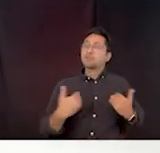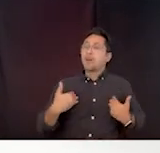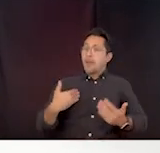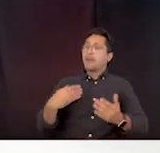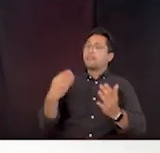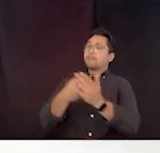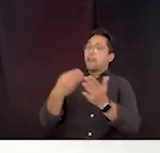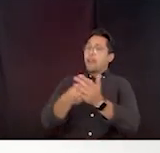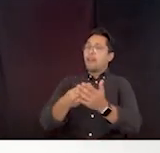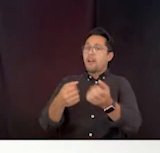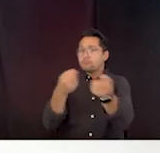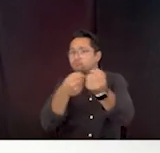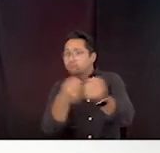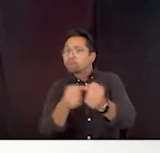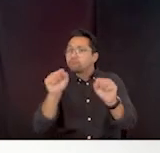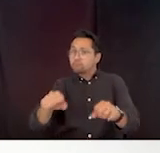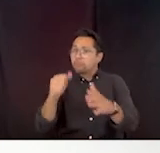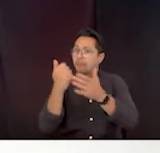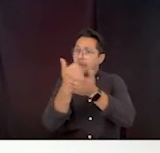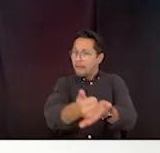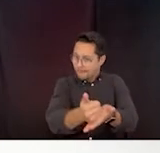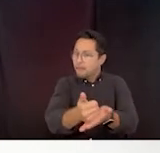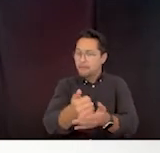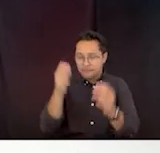to share with you that can help.